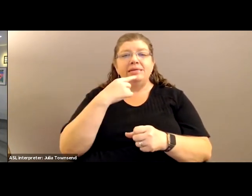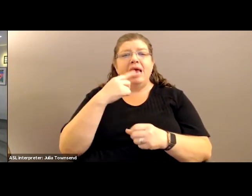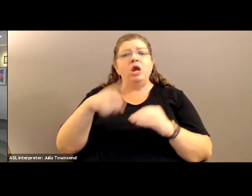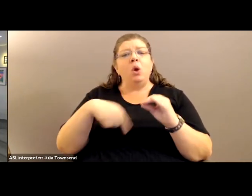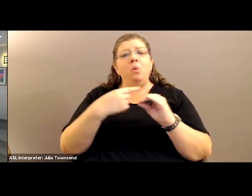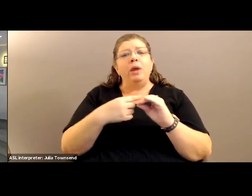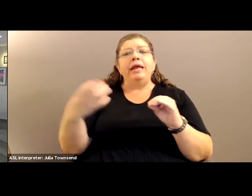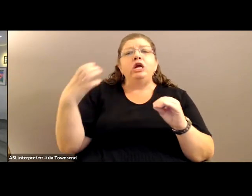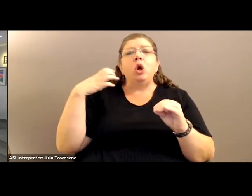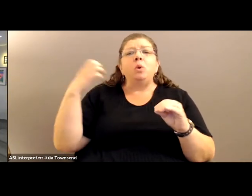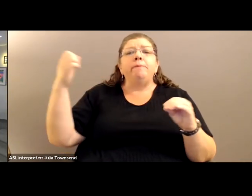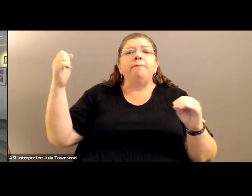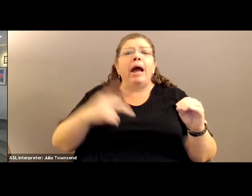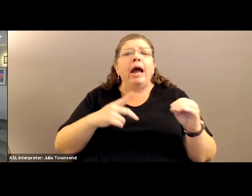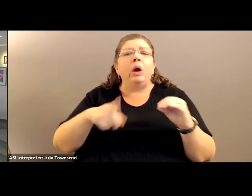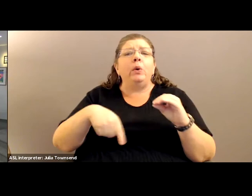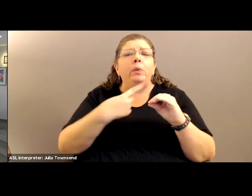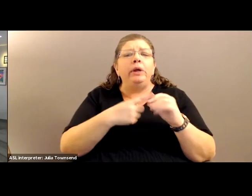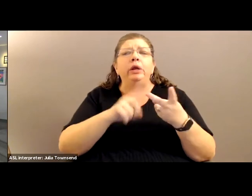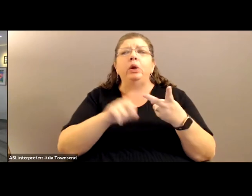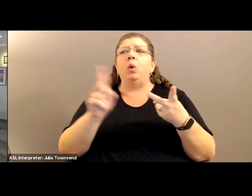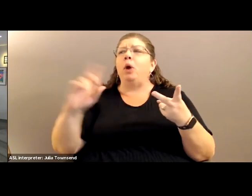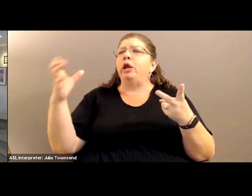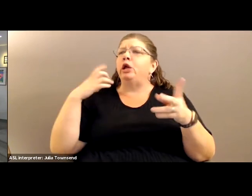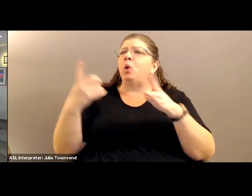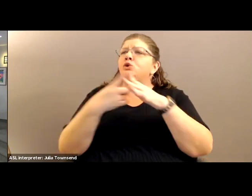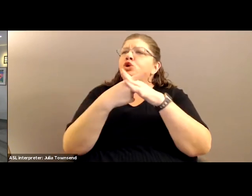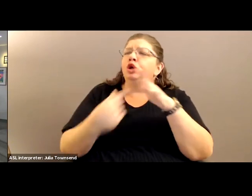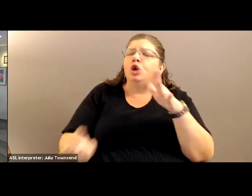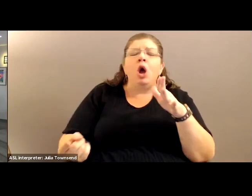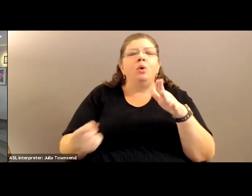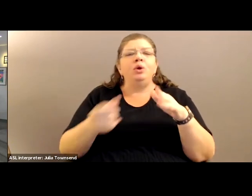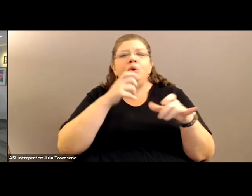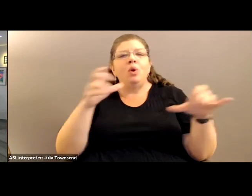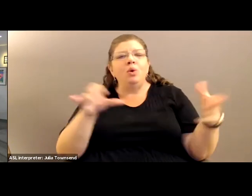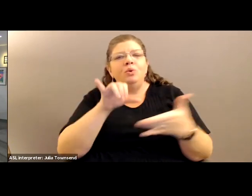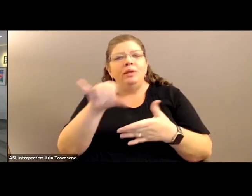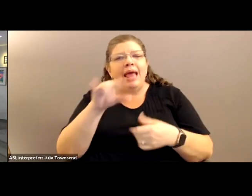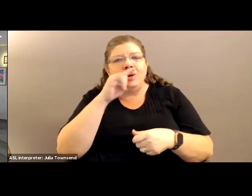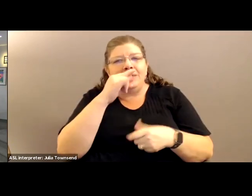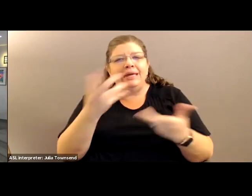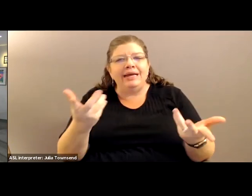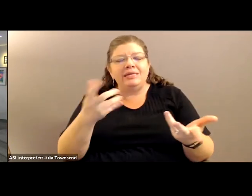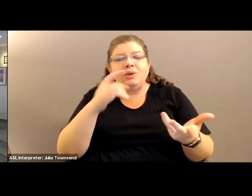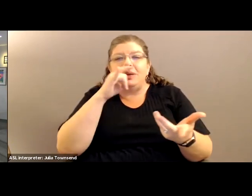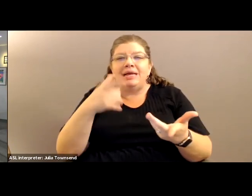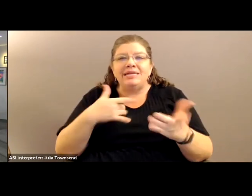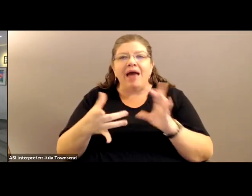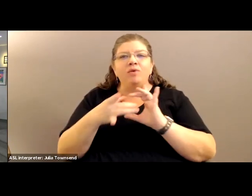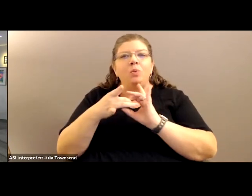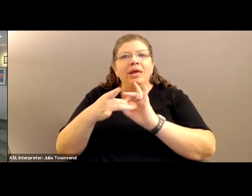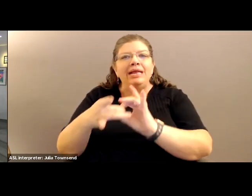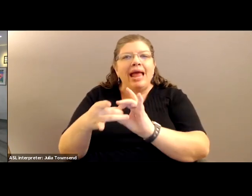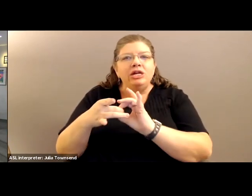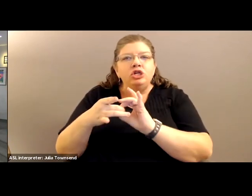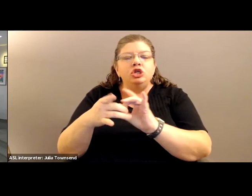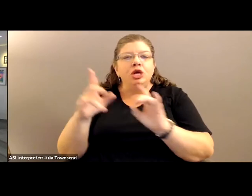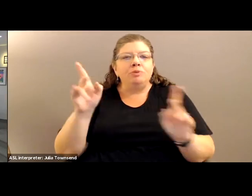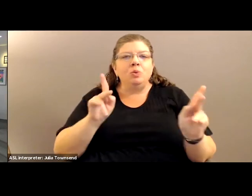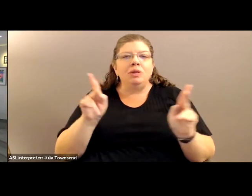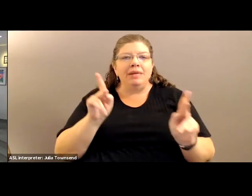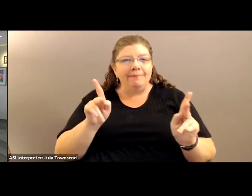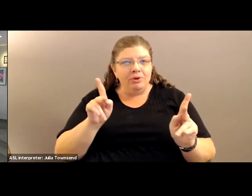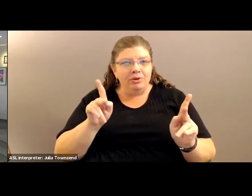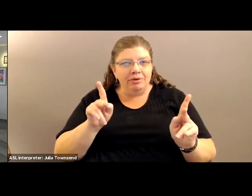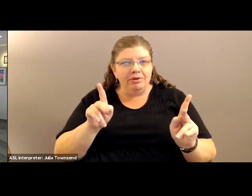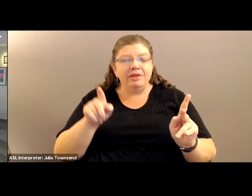coach coming back where did coach go you don't do that to kids when kids have relationships with people they